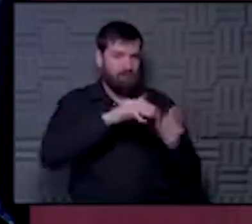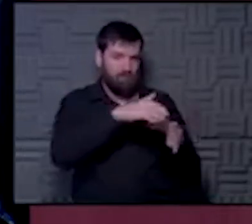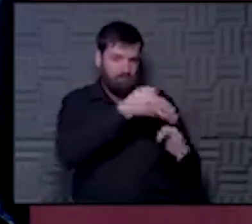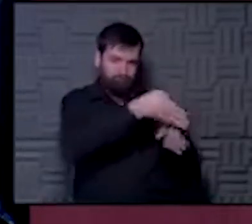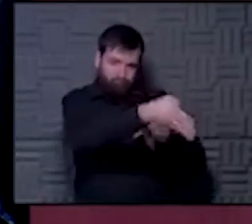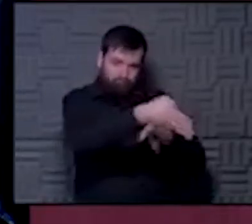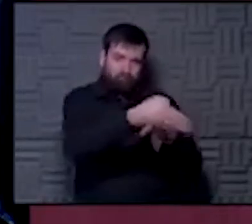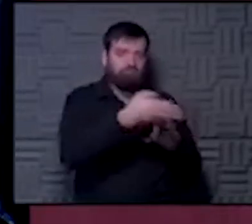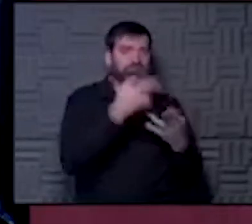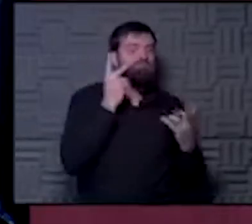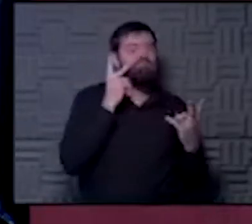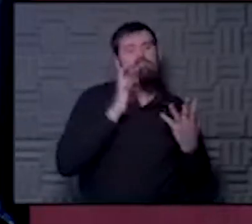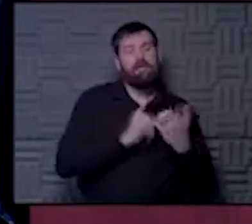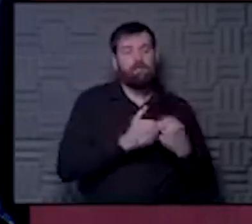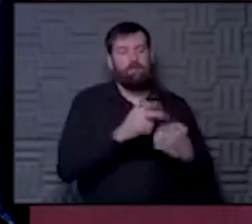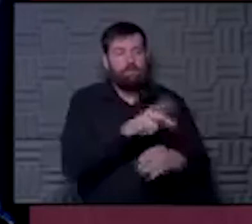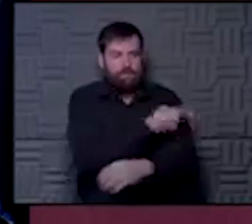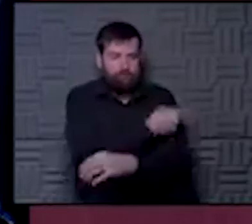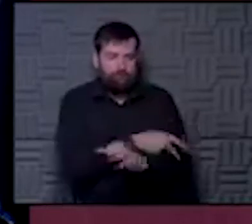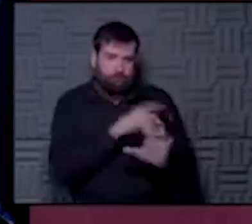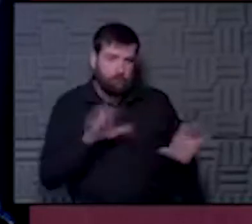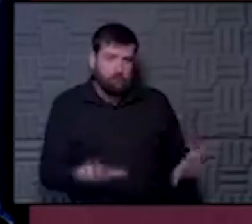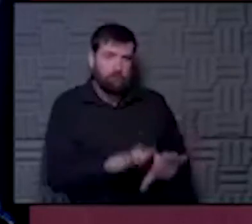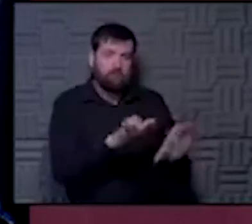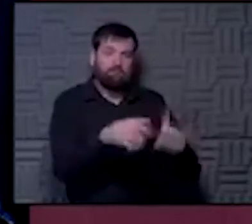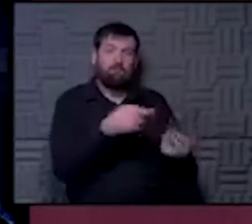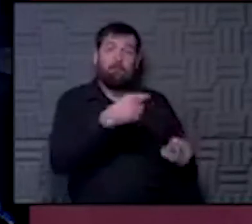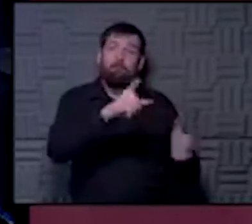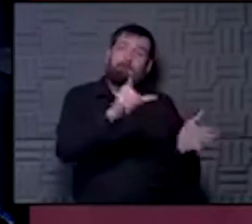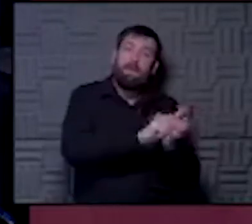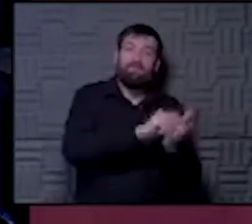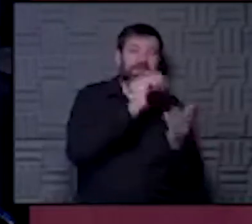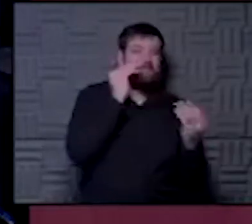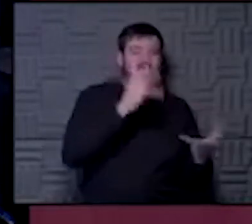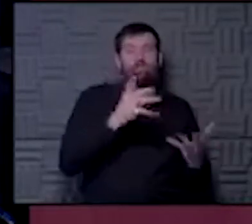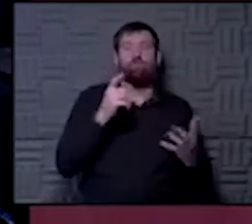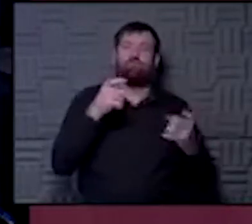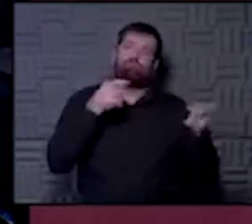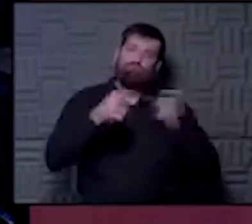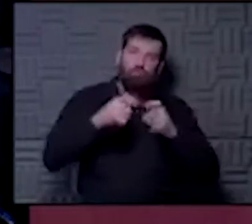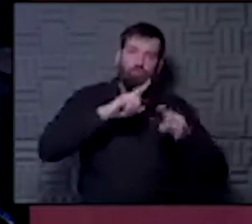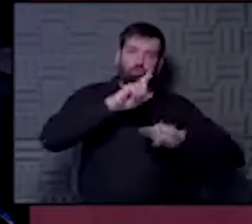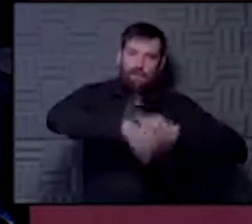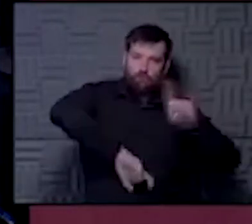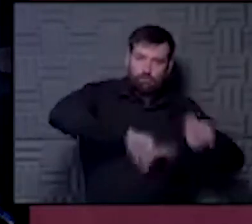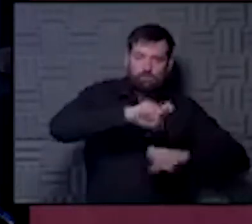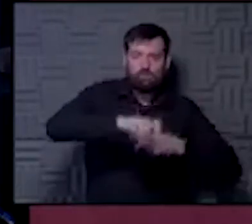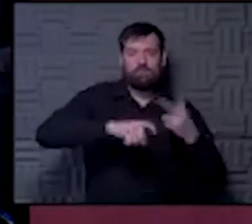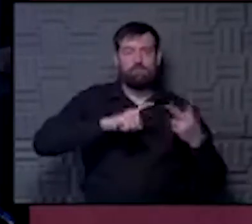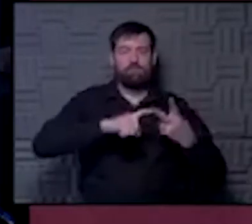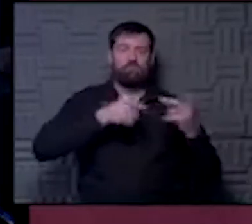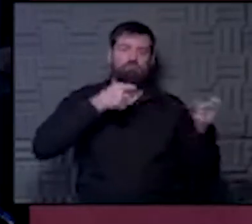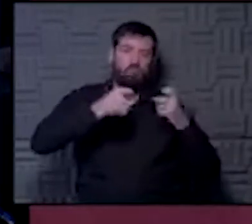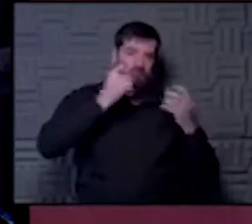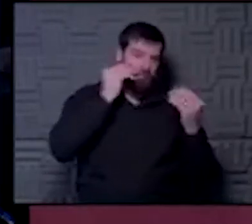say, let's see how patients are doing in those published data reports, because that will be controlled questionings, controlled information, meaning that it's taken